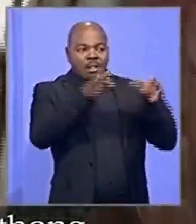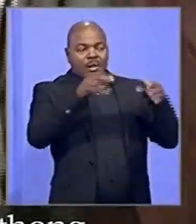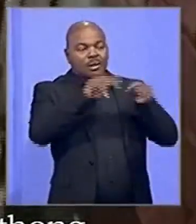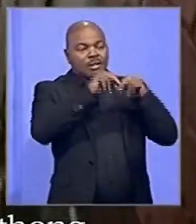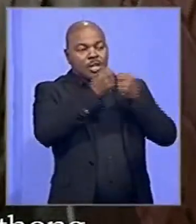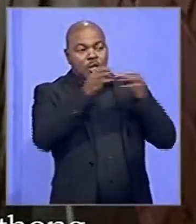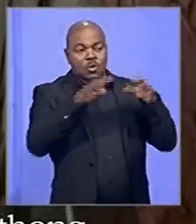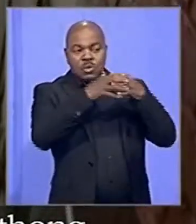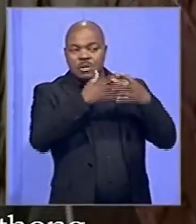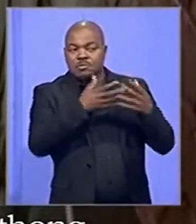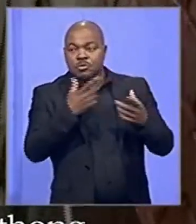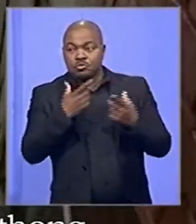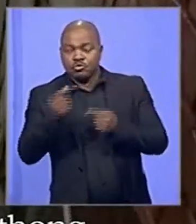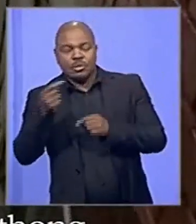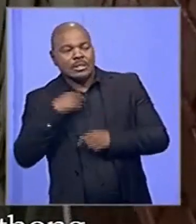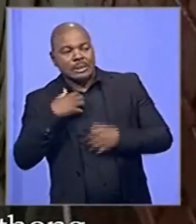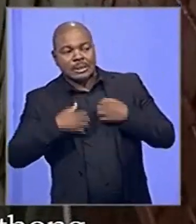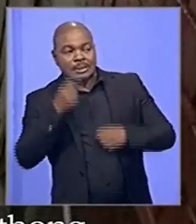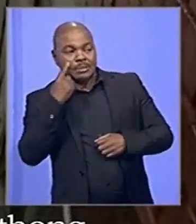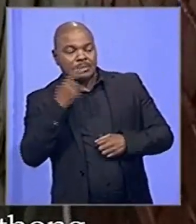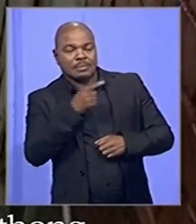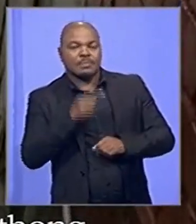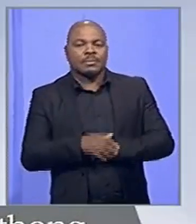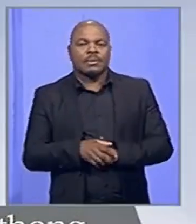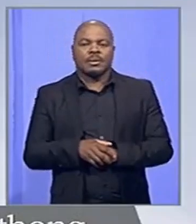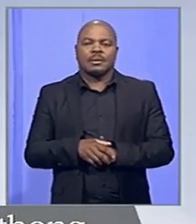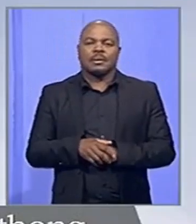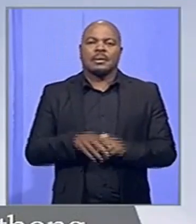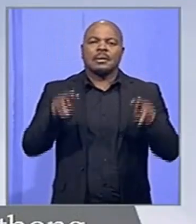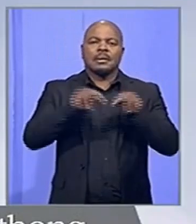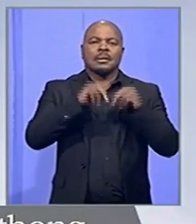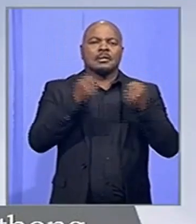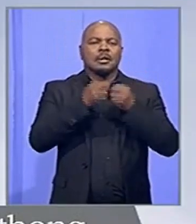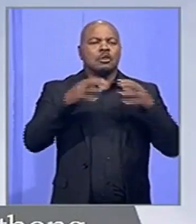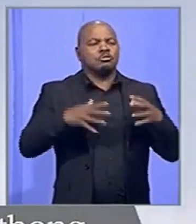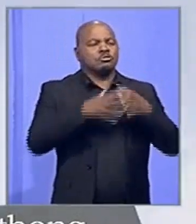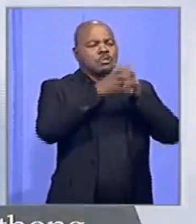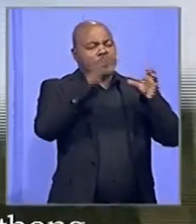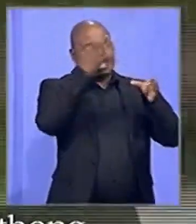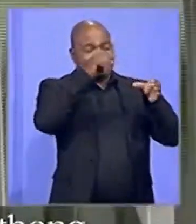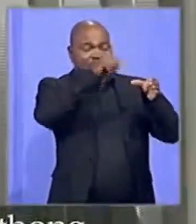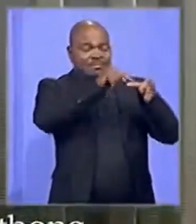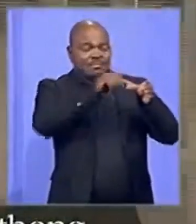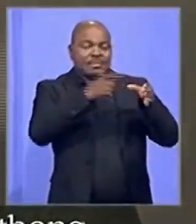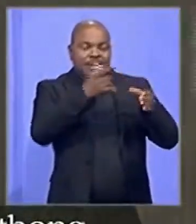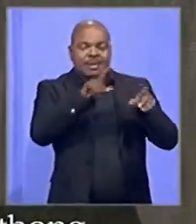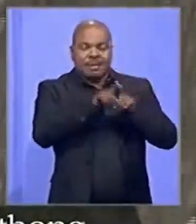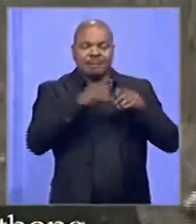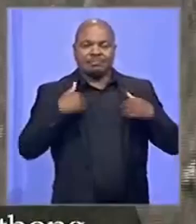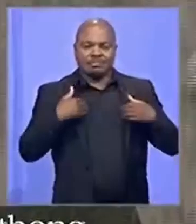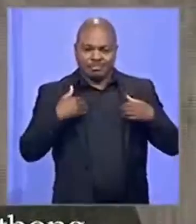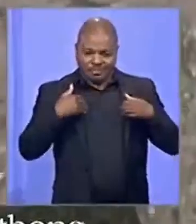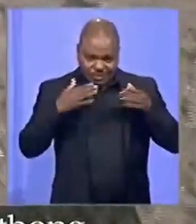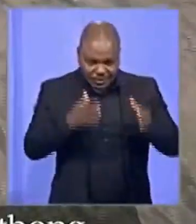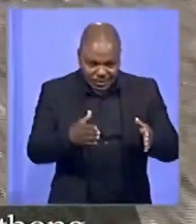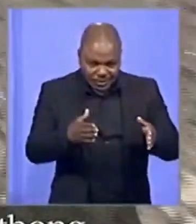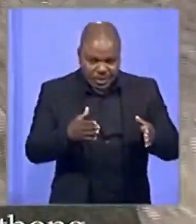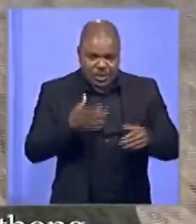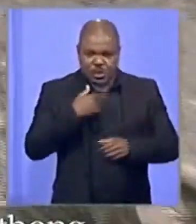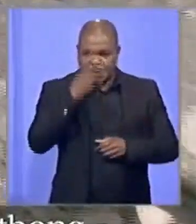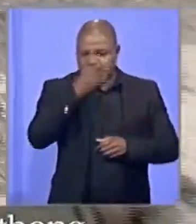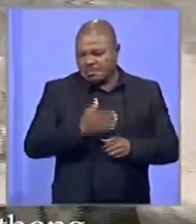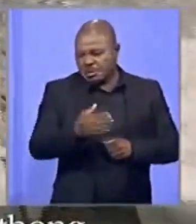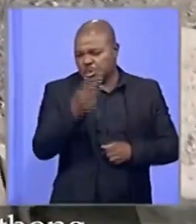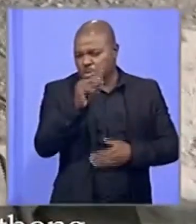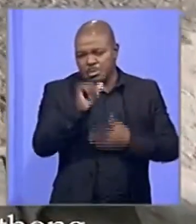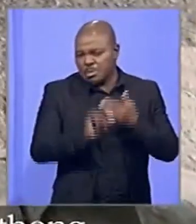puso ya setjhaba ka setjhaba. The government of national unity is only the beginning. We want to see in the next 2